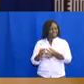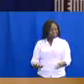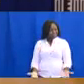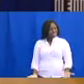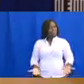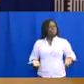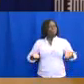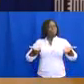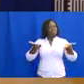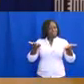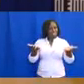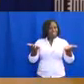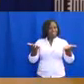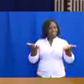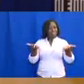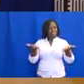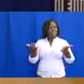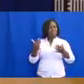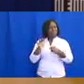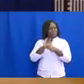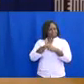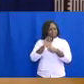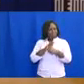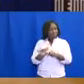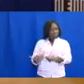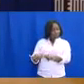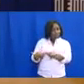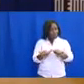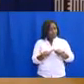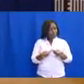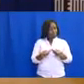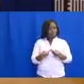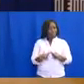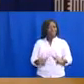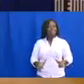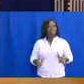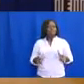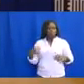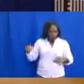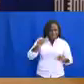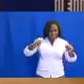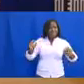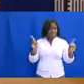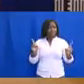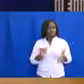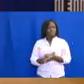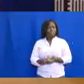to the occasion and fulfill our common destiny. We can do it.